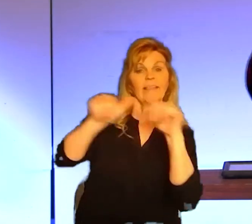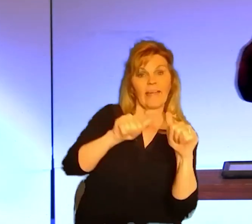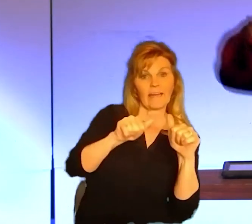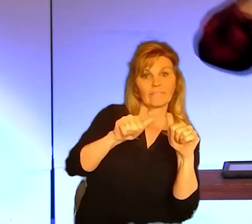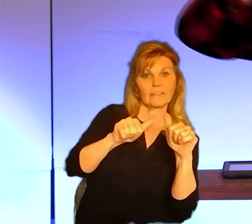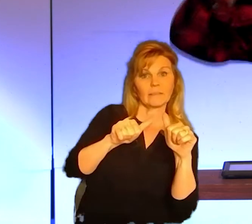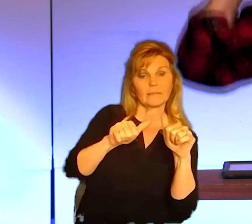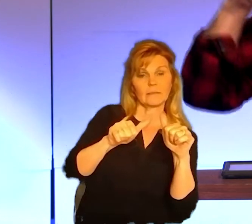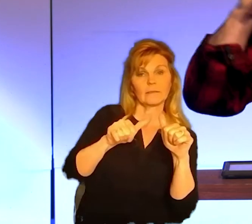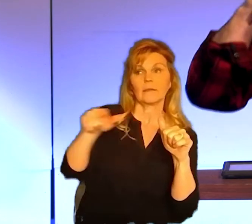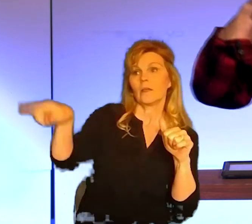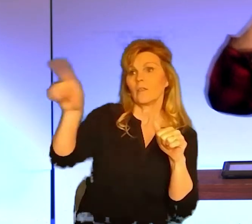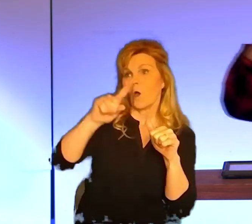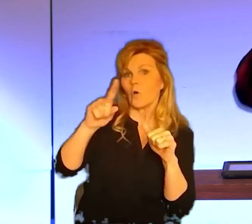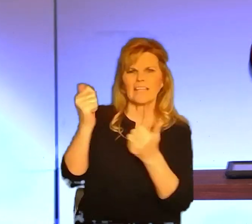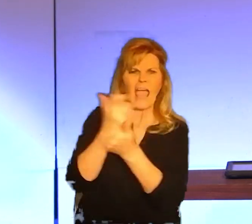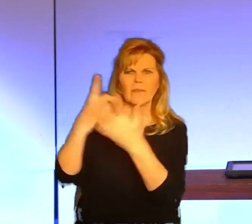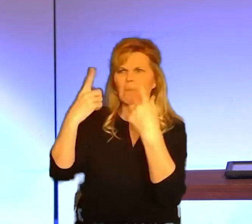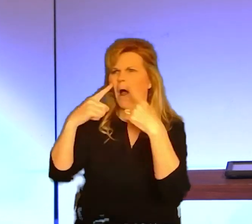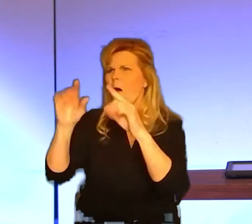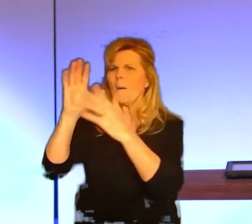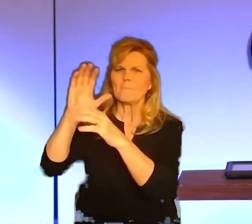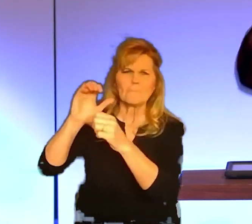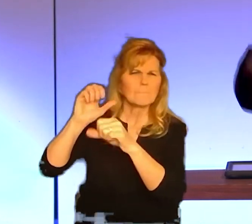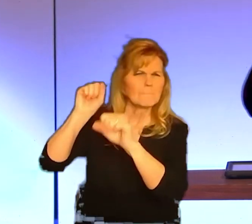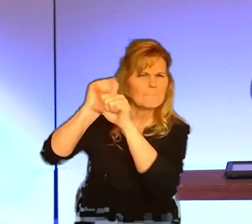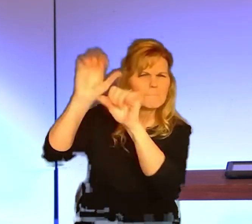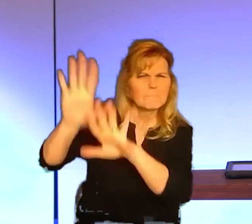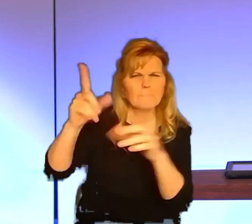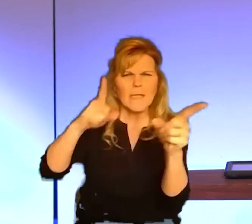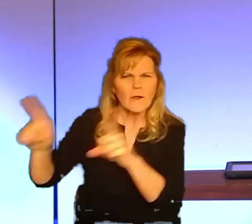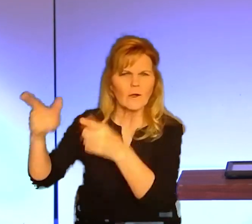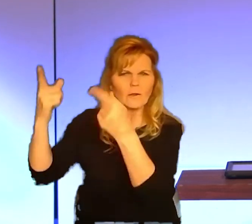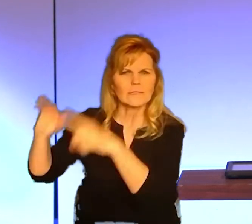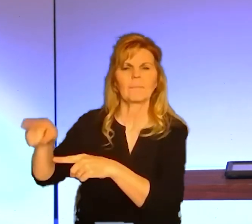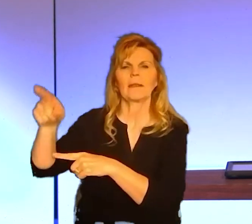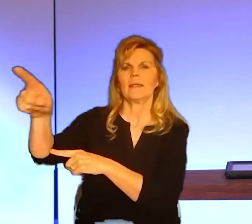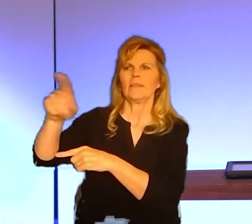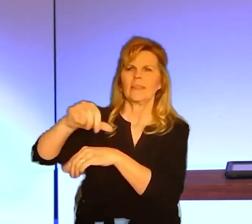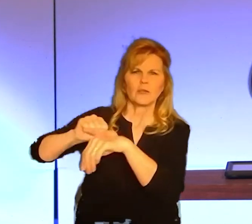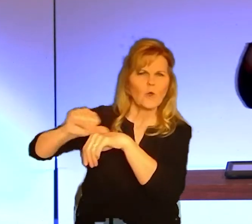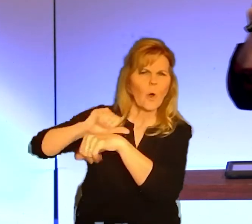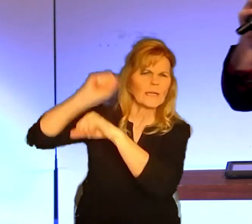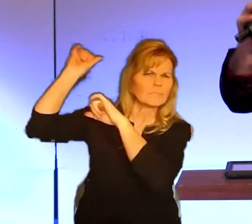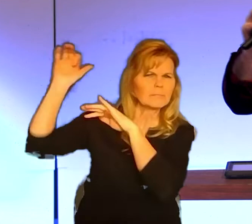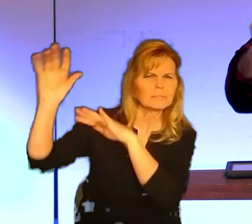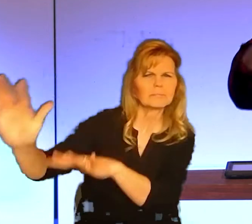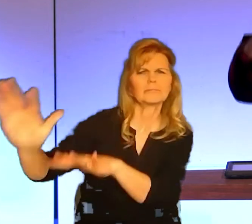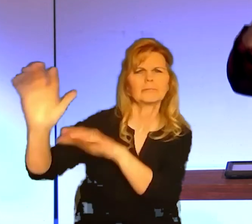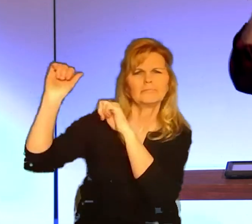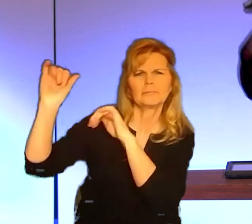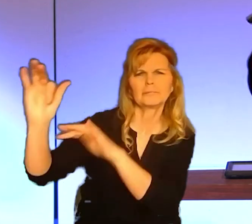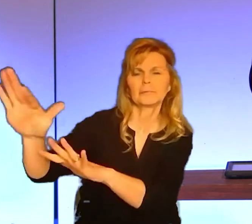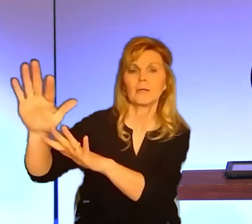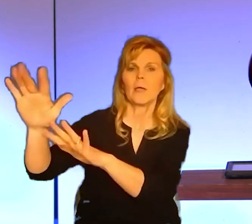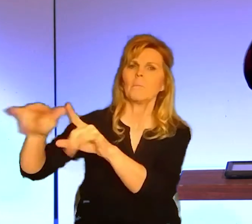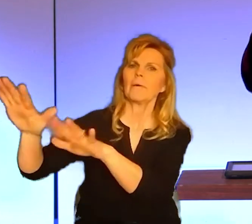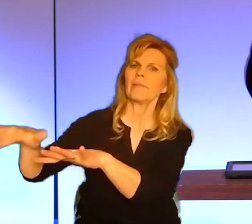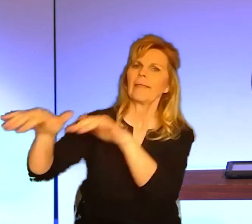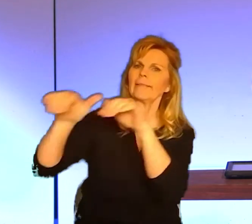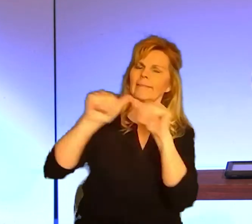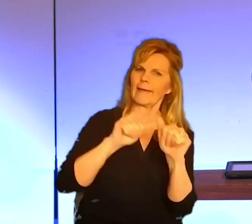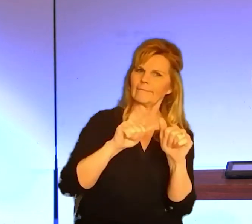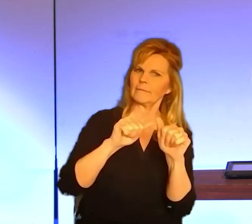like, oh, the ministry's happening. The miracle's happening. The anointing is flowing. And there's just some character